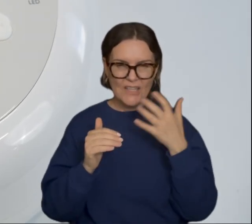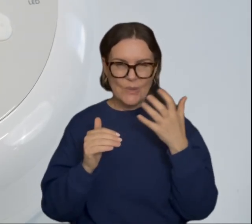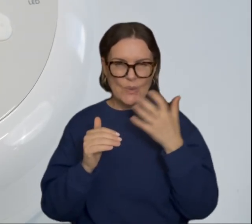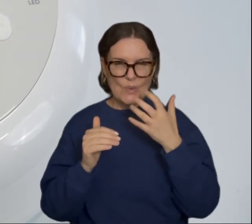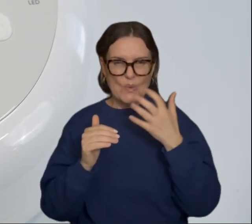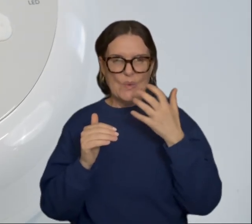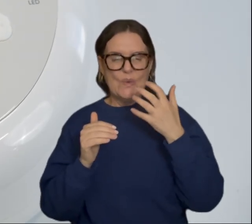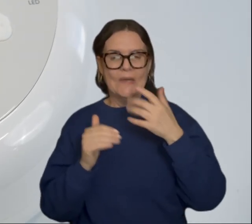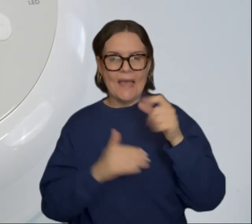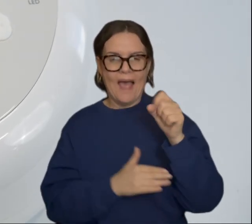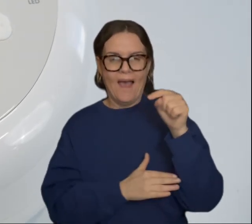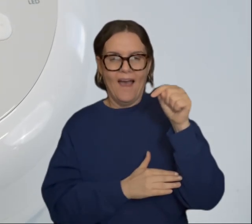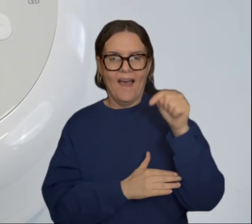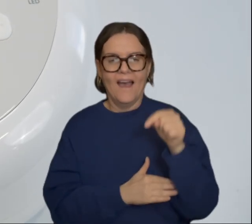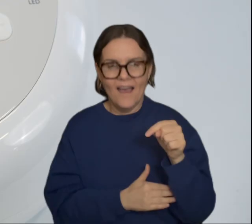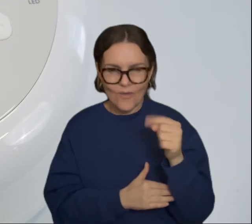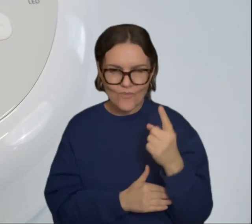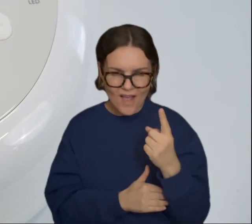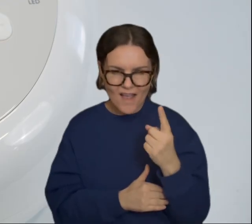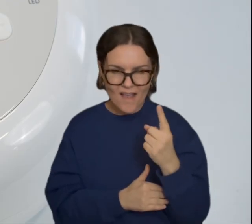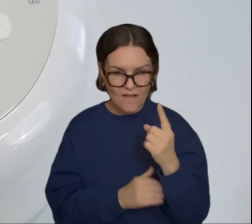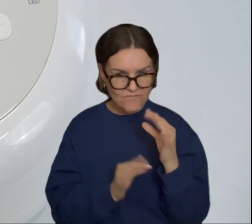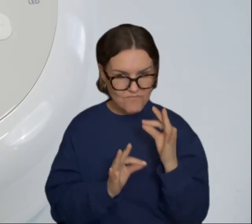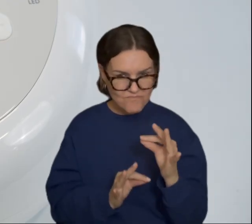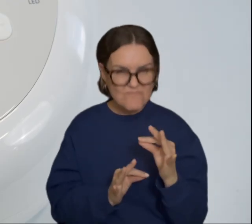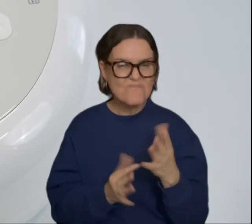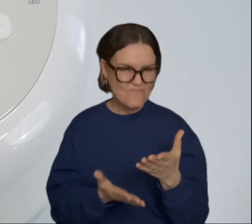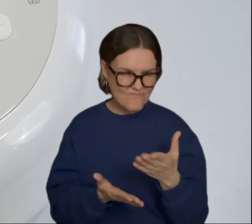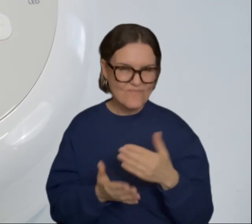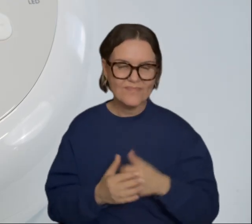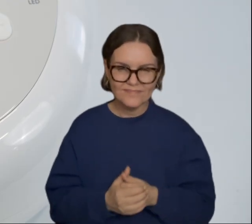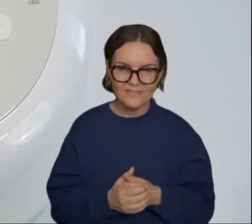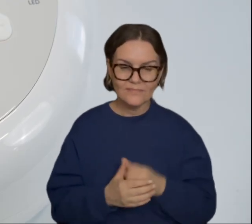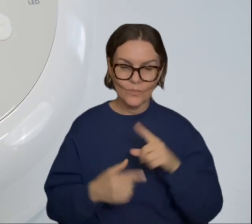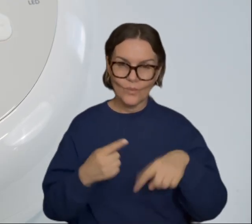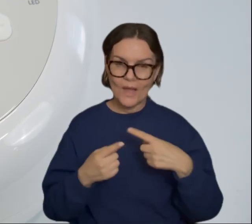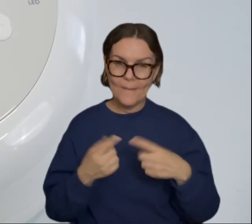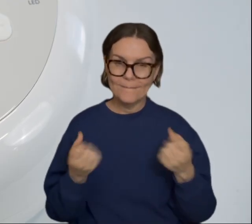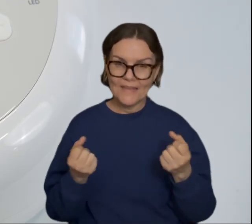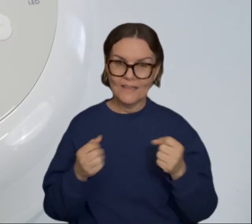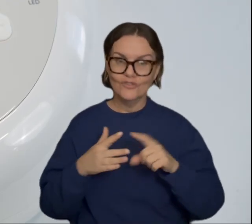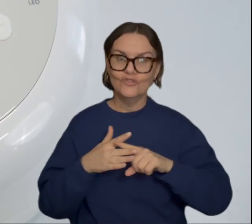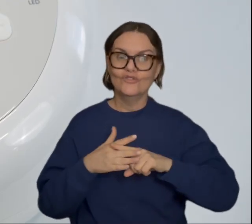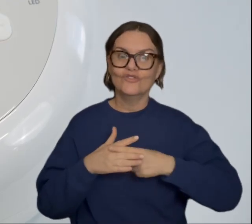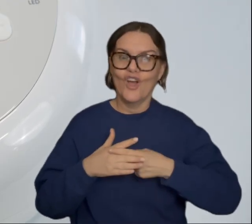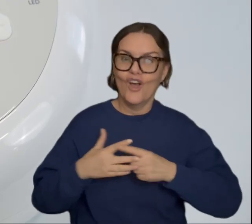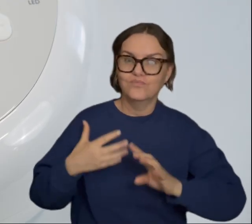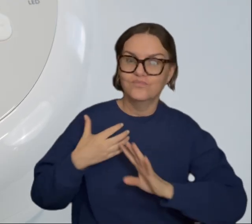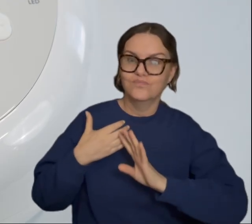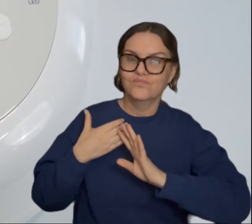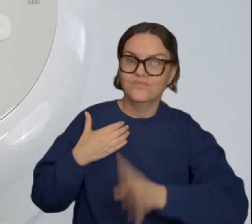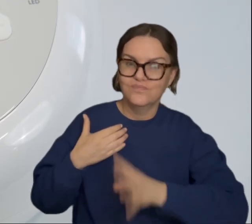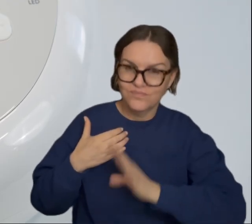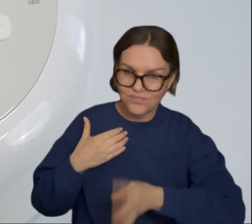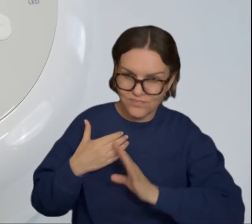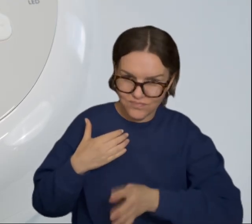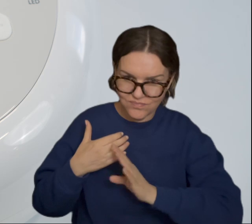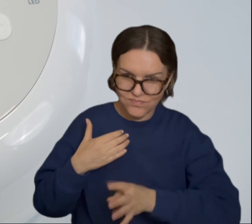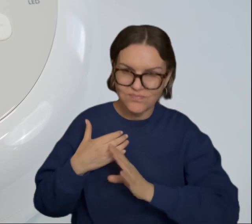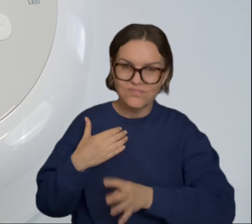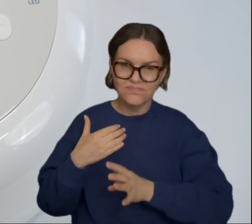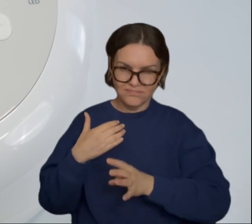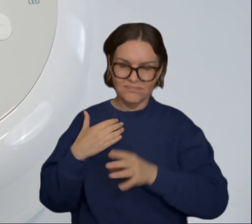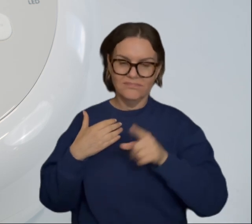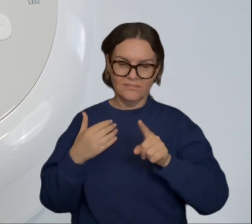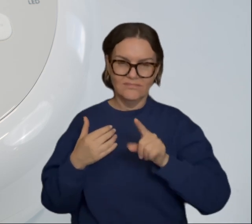going back down 1. Now again, you're only in massage mode until your milk starts to flow. And when that happens, usually within the